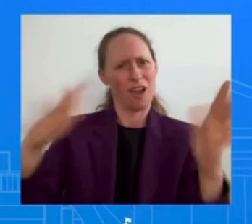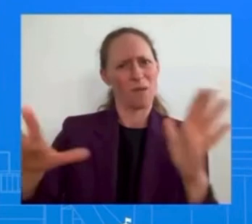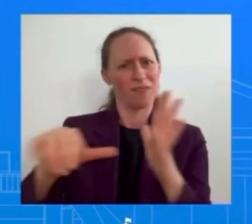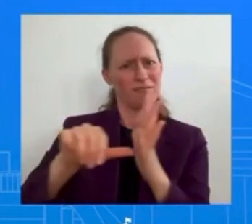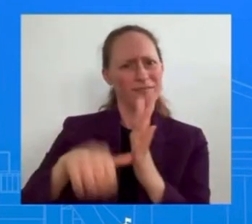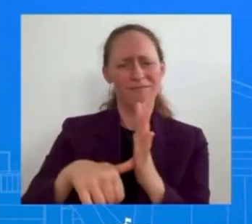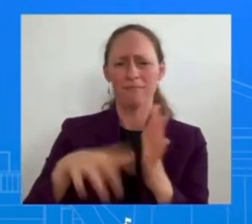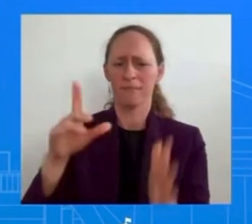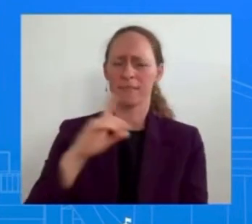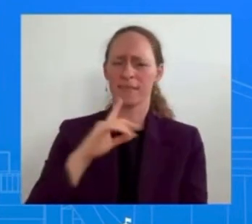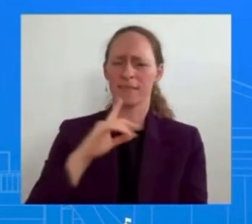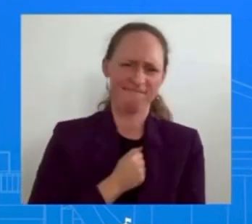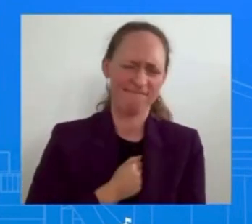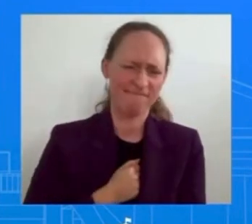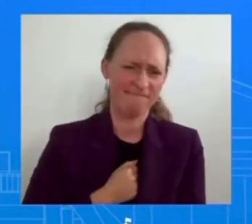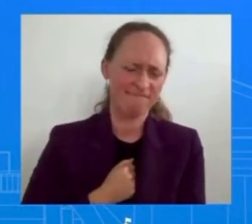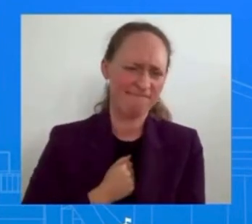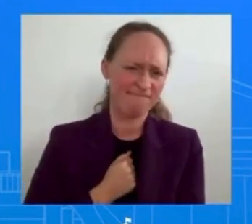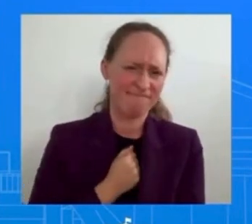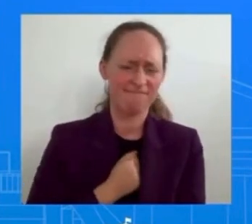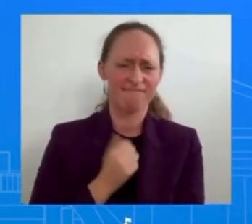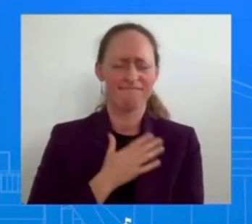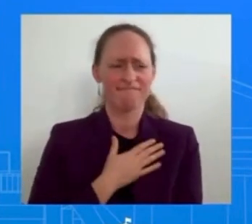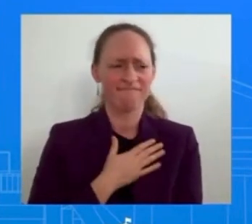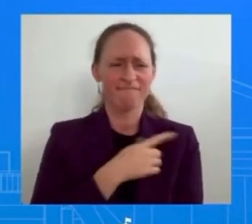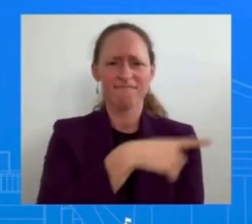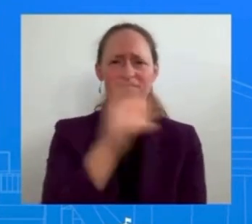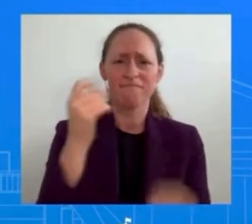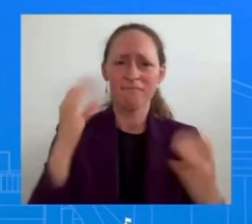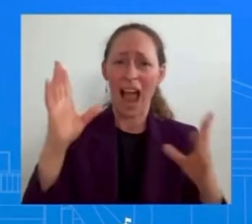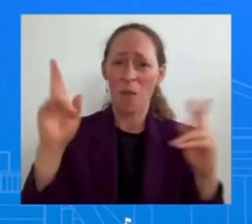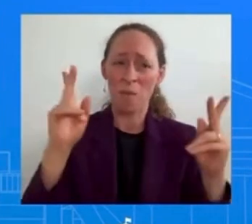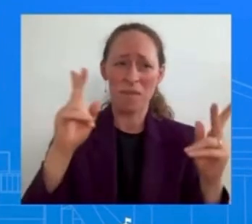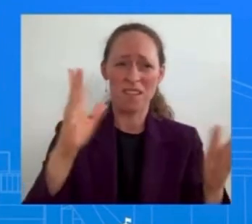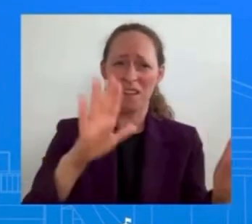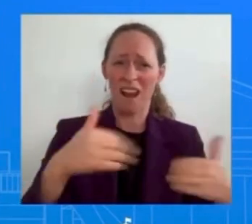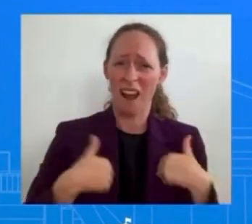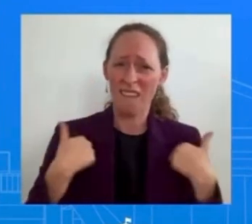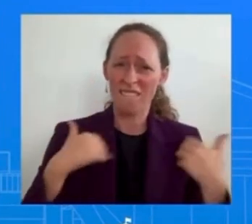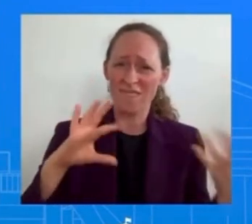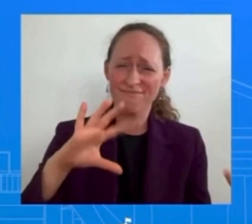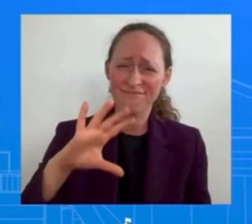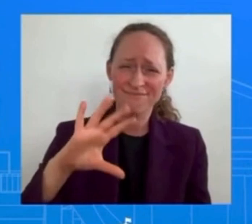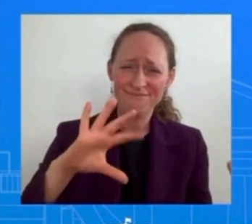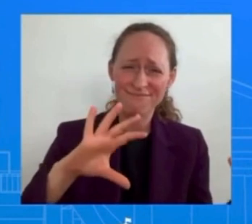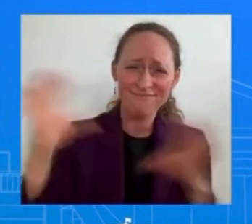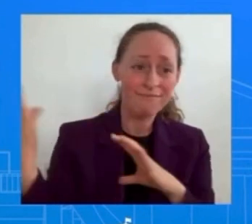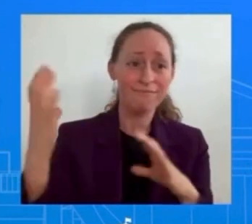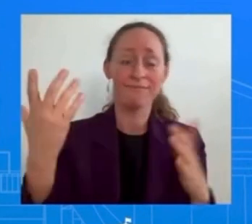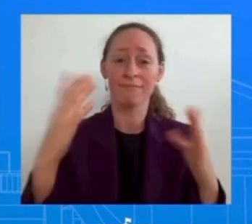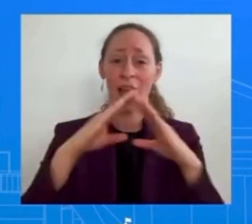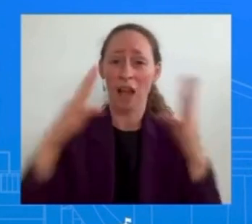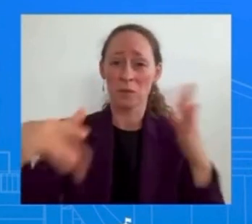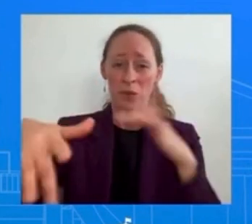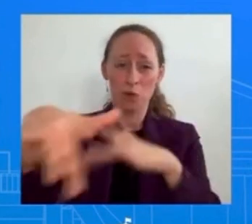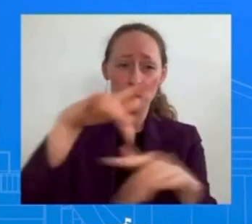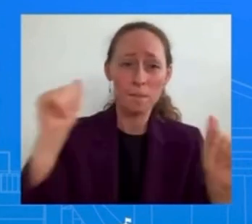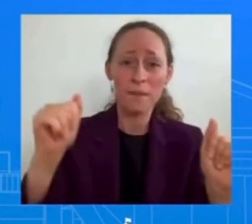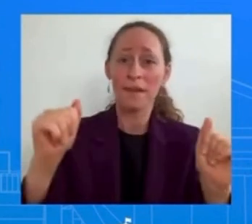businesses, their households. We are also incredibly thankful to the first responders and also the very